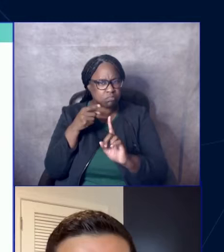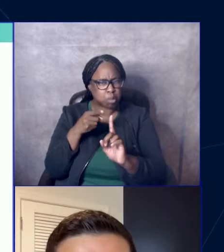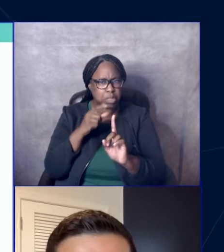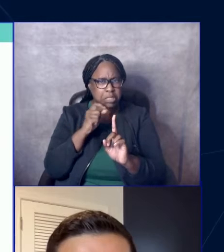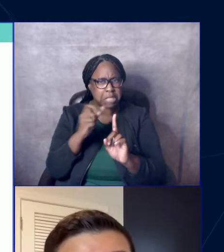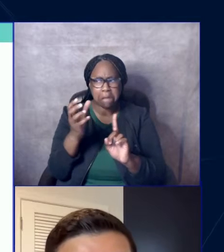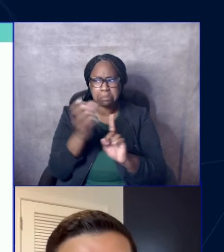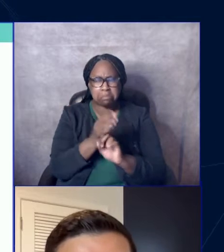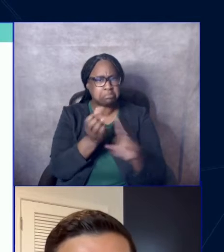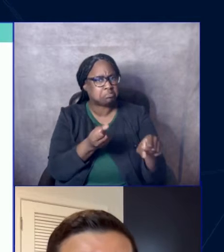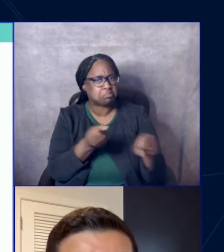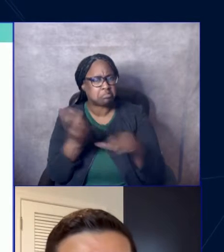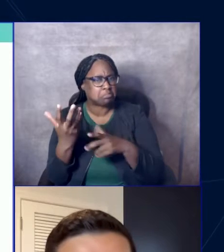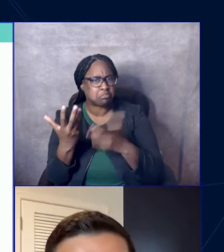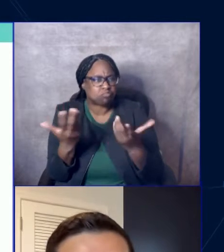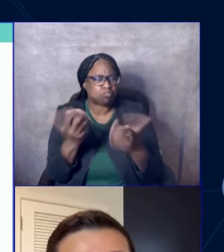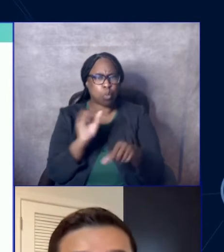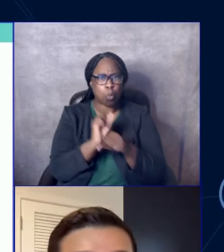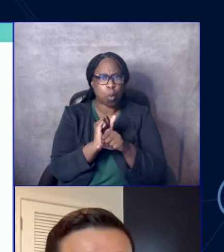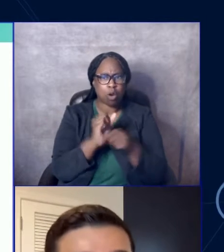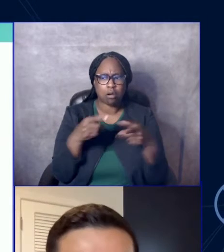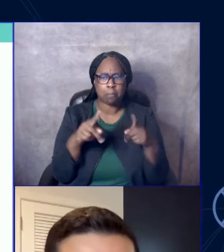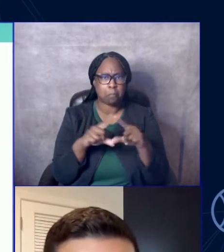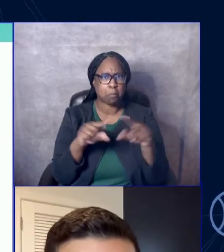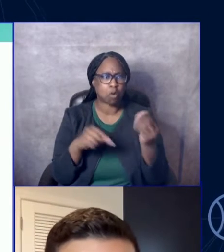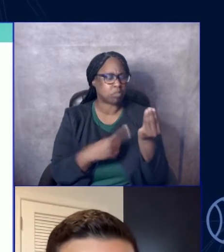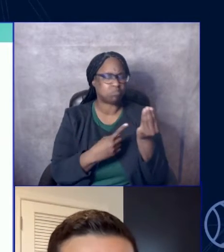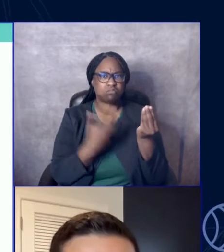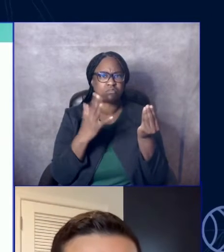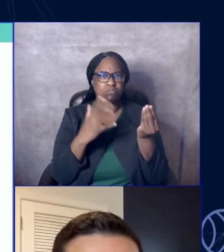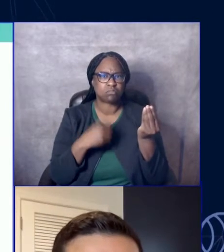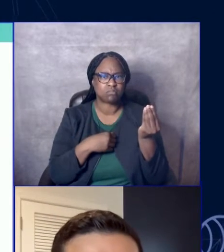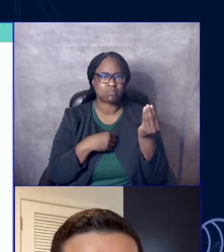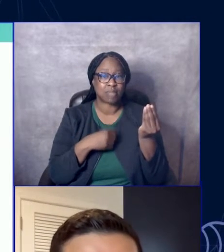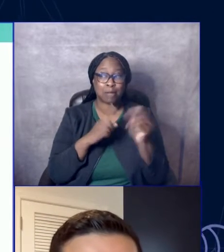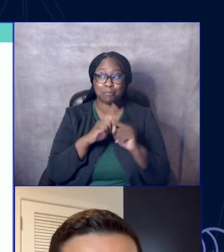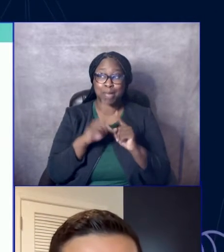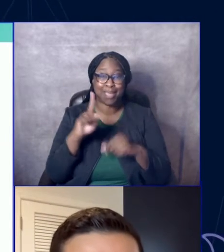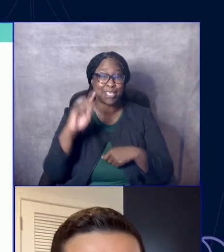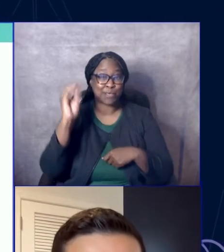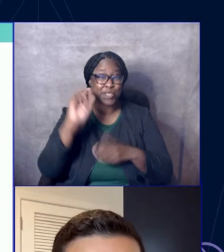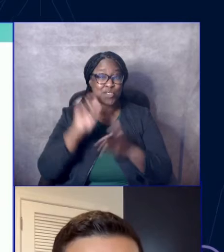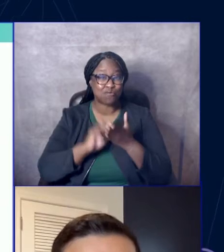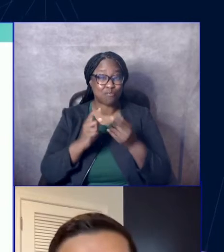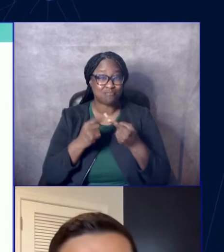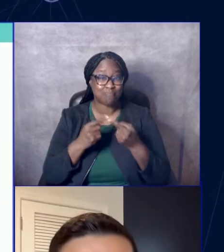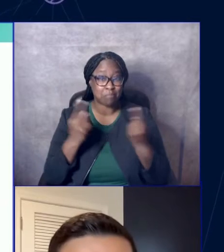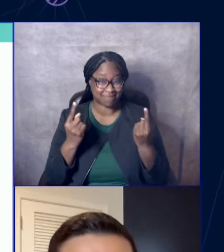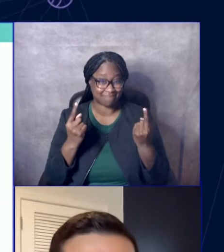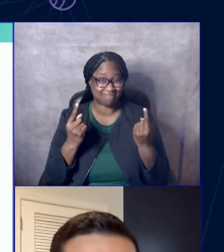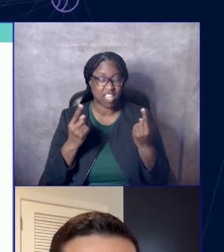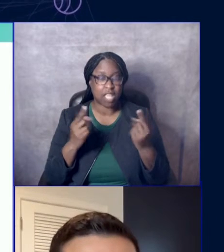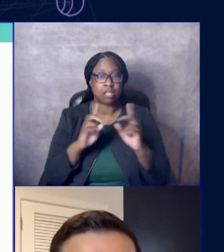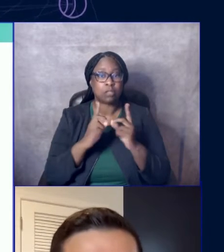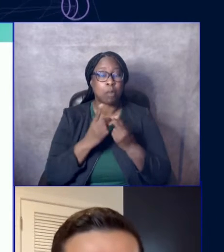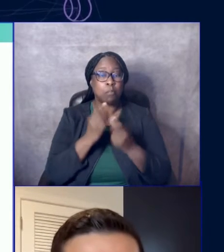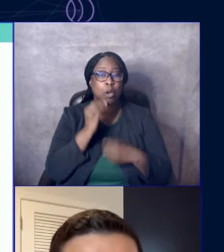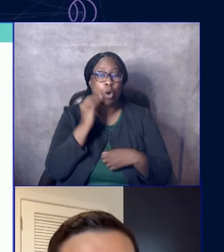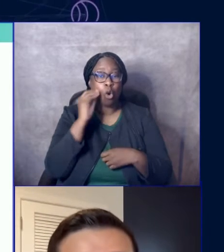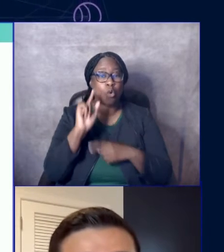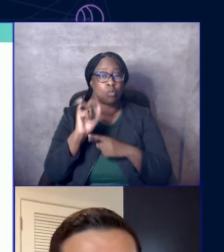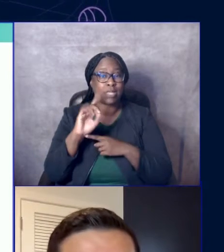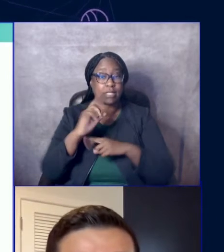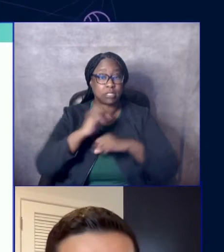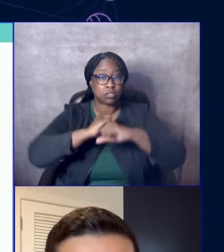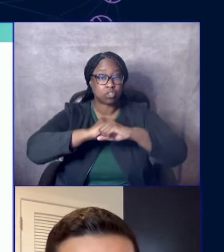his opinion, he actually wrote the exact opposite, and that the Department of Homeland Security acted in a way